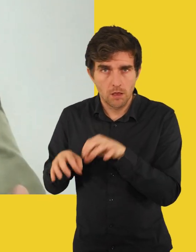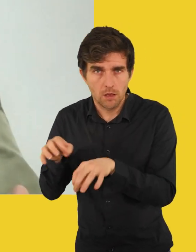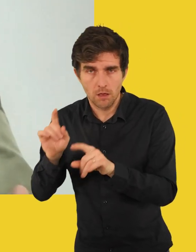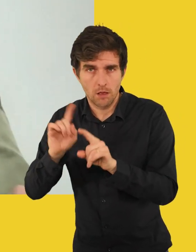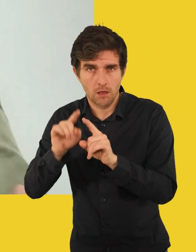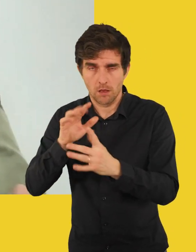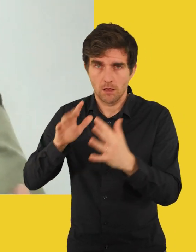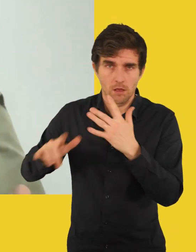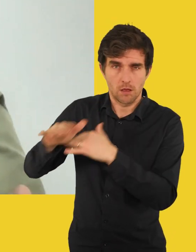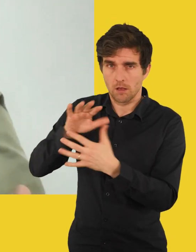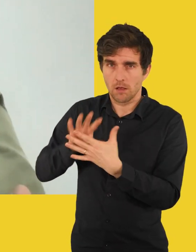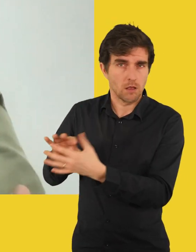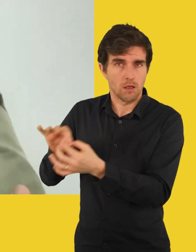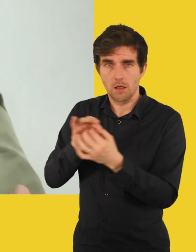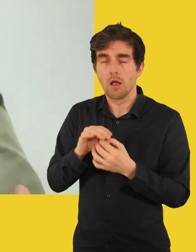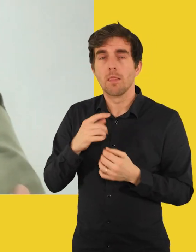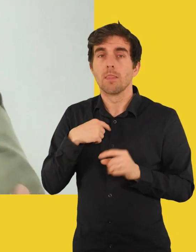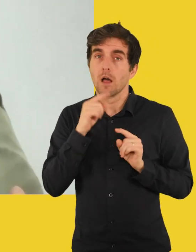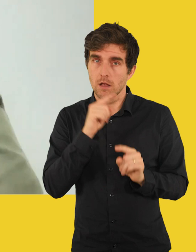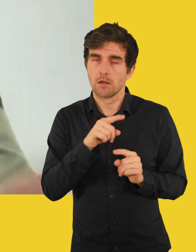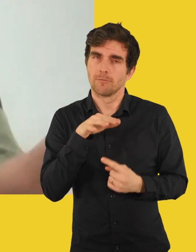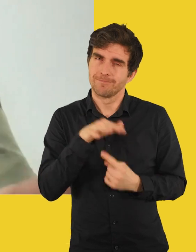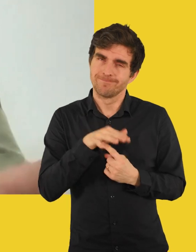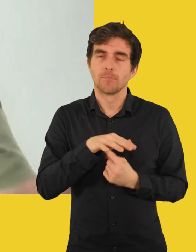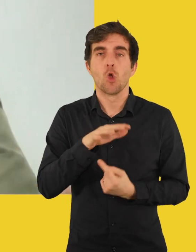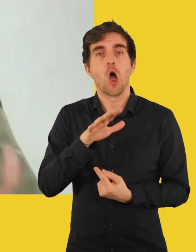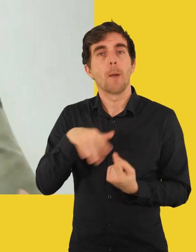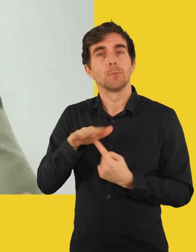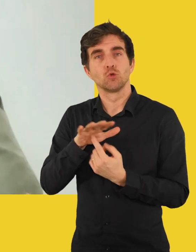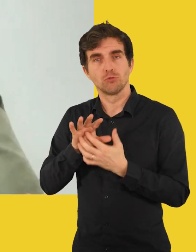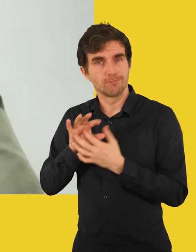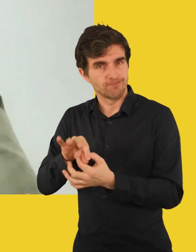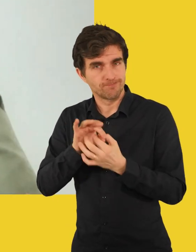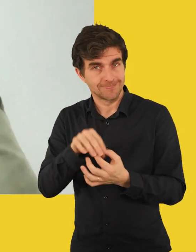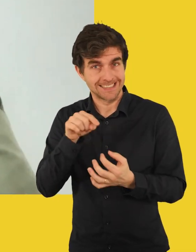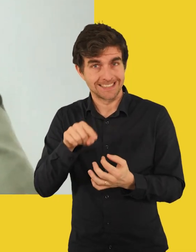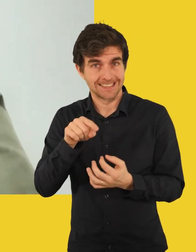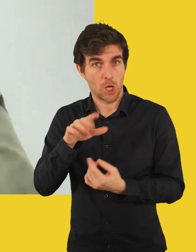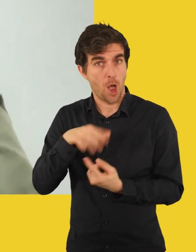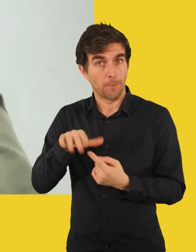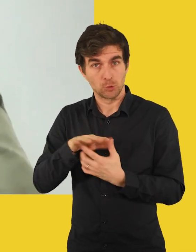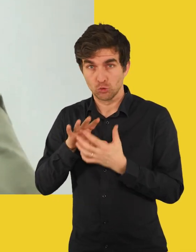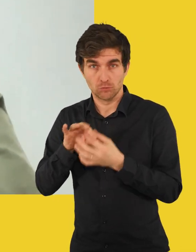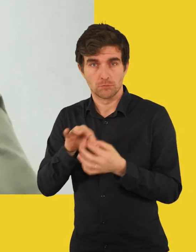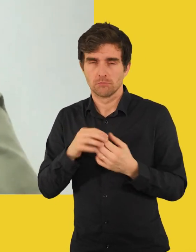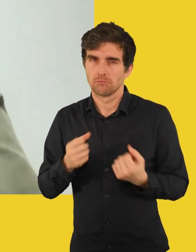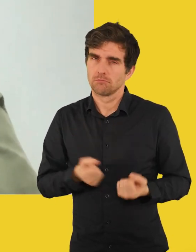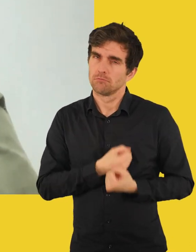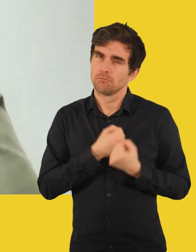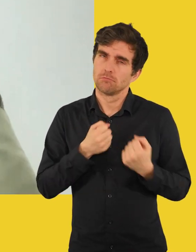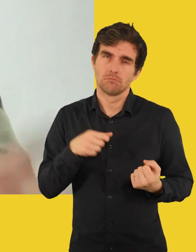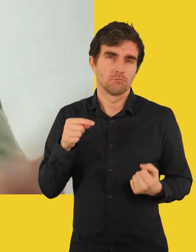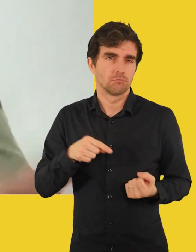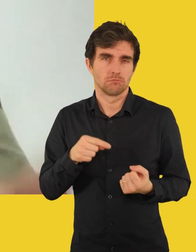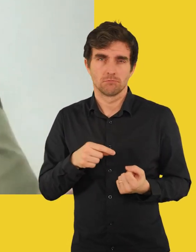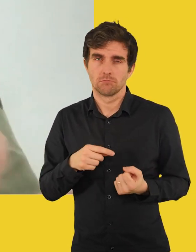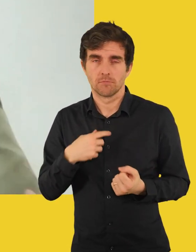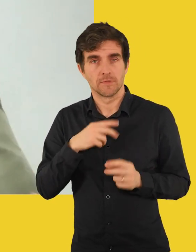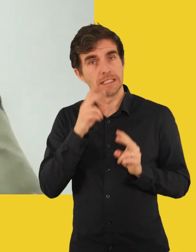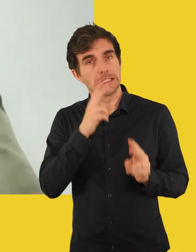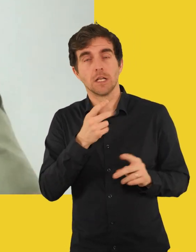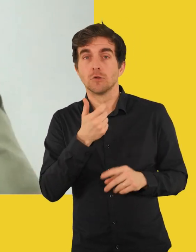that is present. And I also found that the aspect of community engagement, that is a